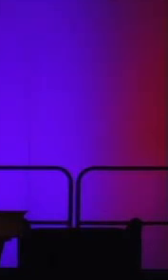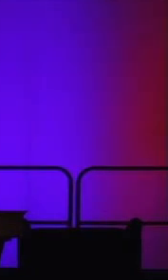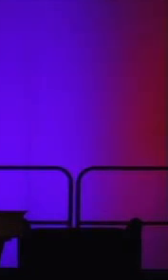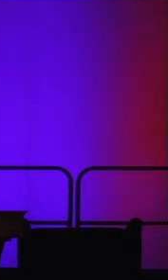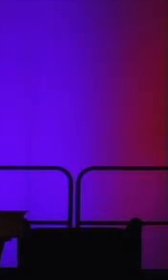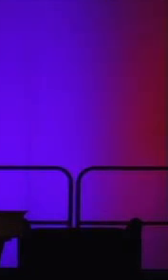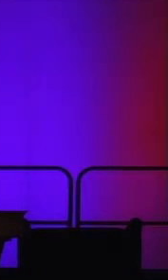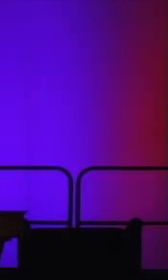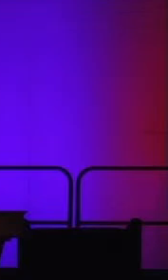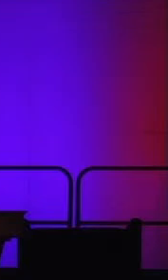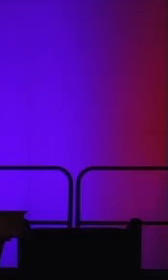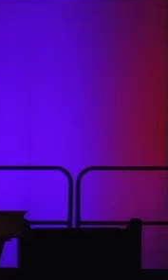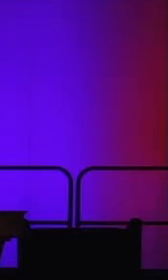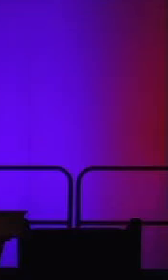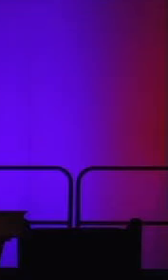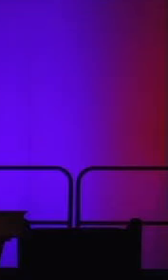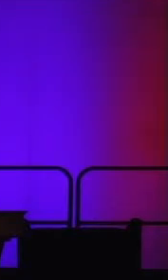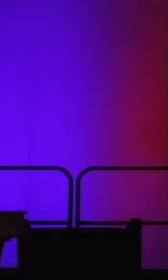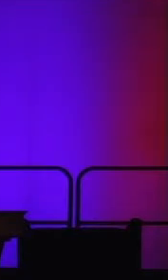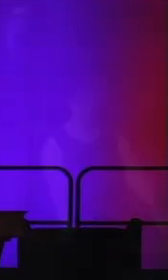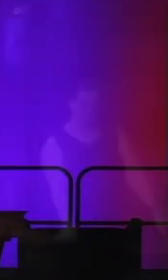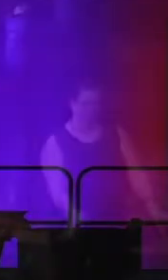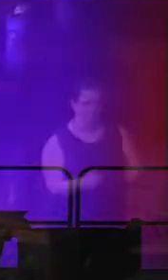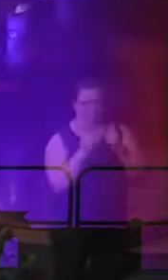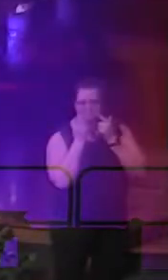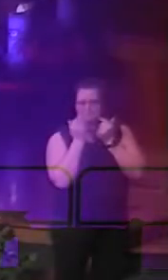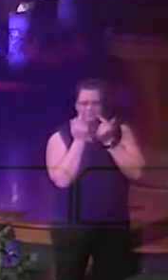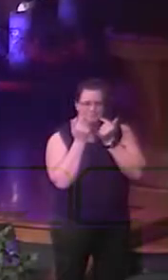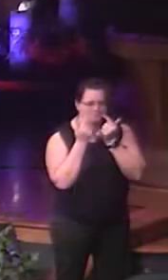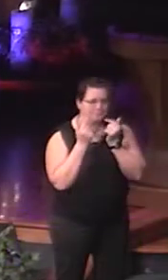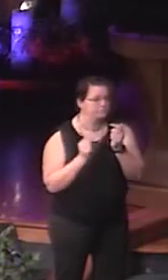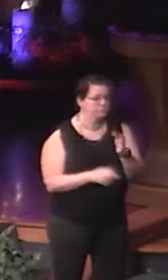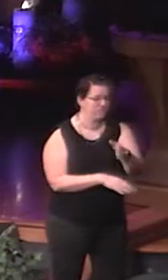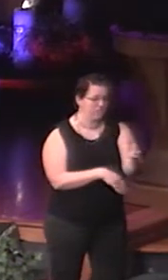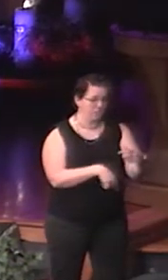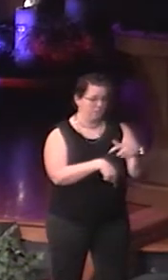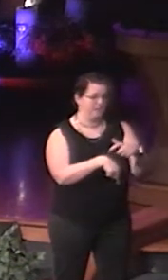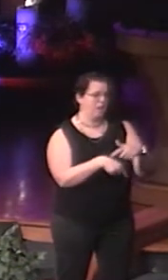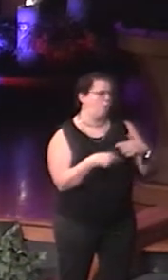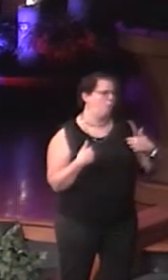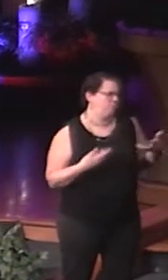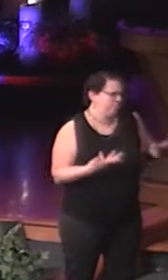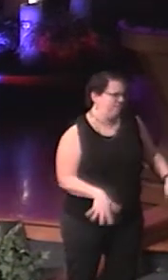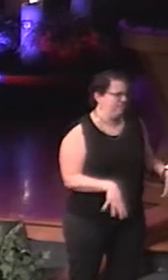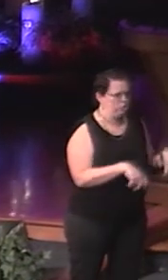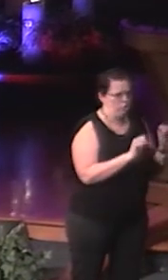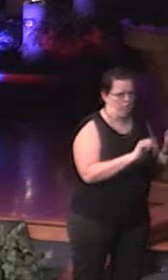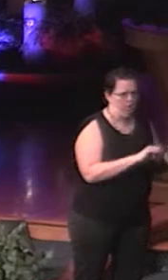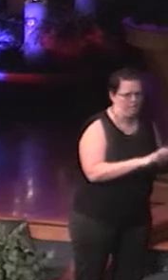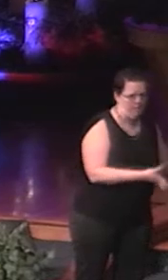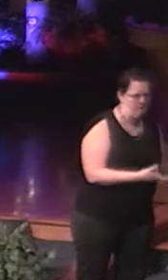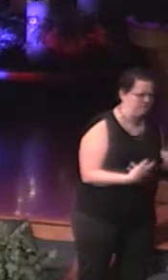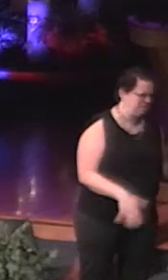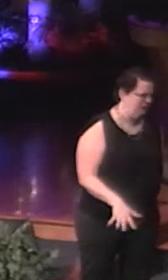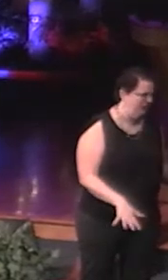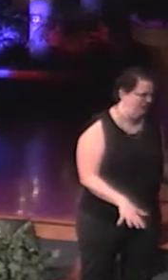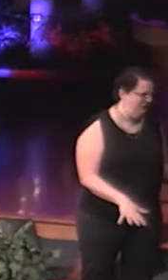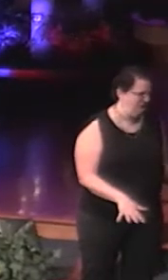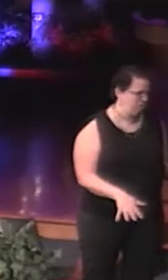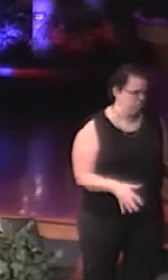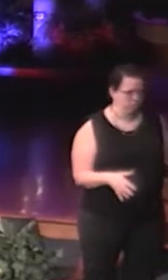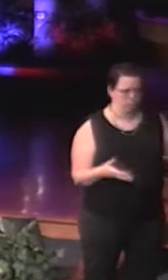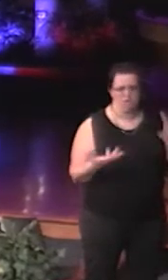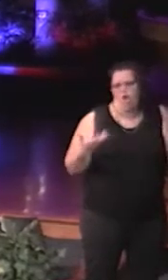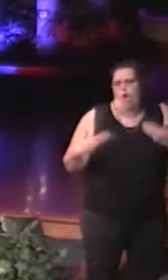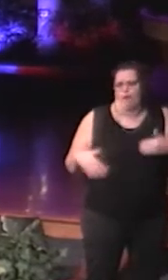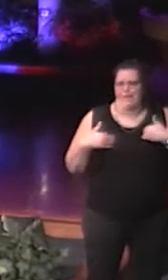done. Yeah, there'll never be a time when you can say, well, I took that class, I'm done. I got that